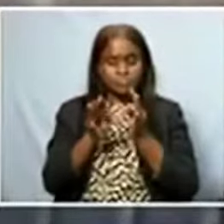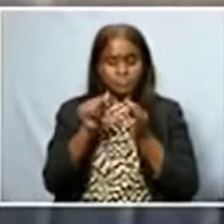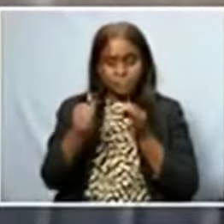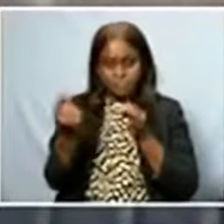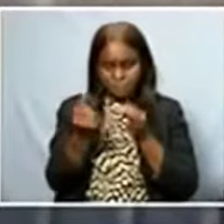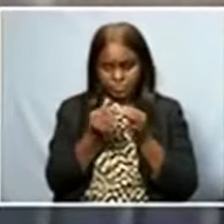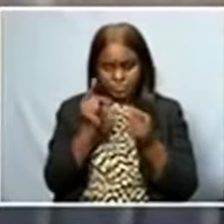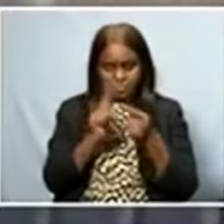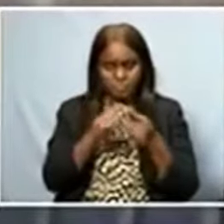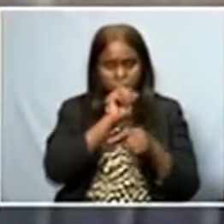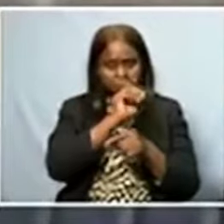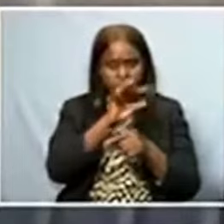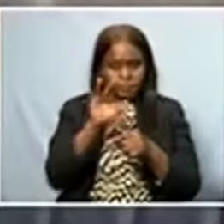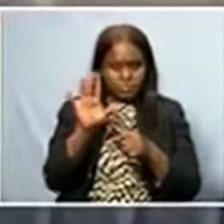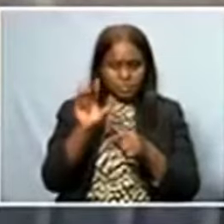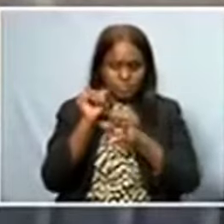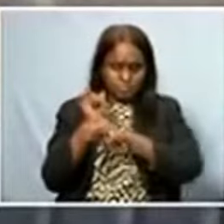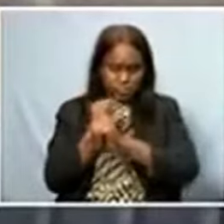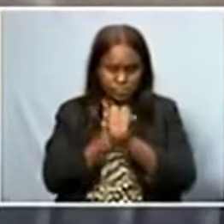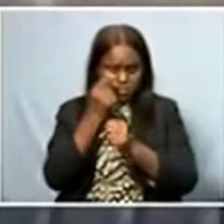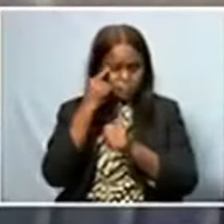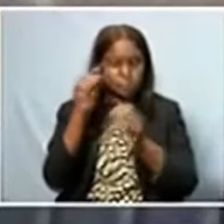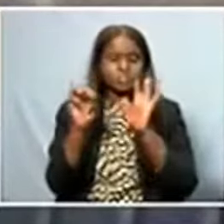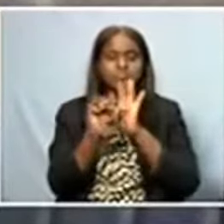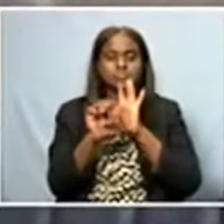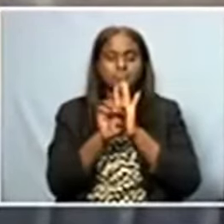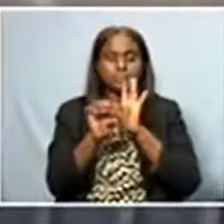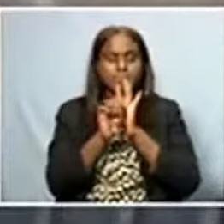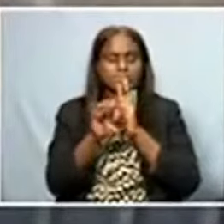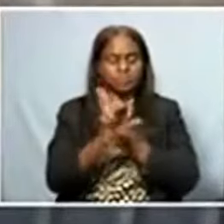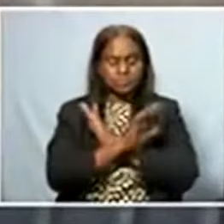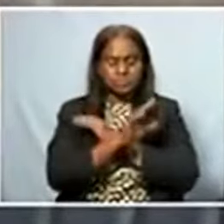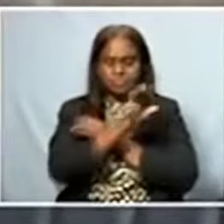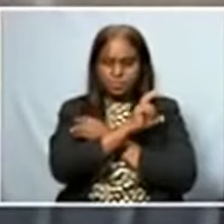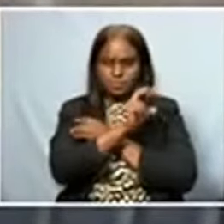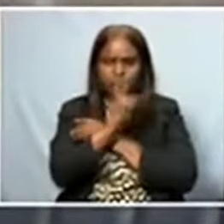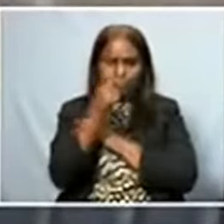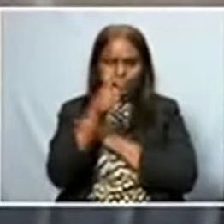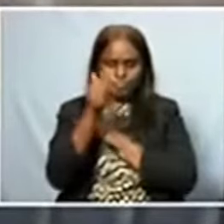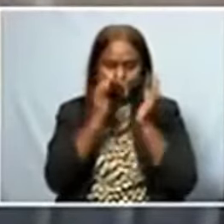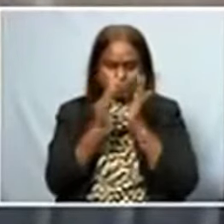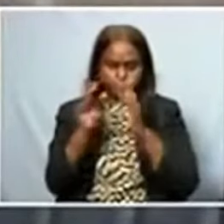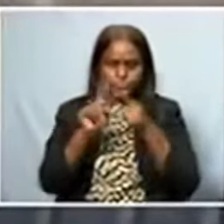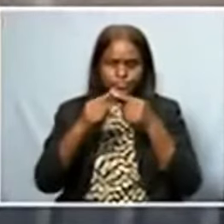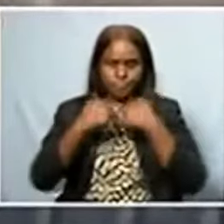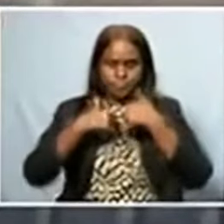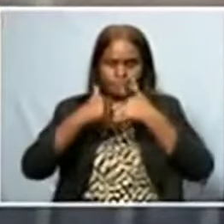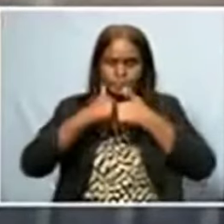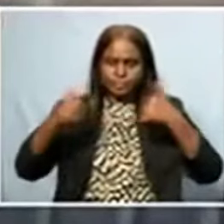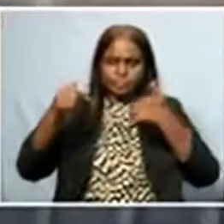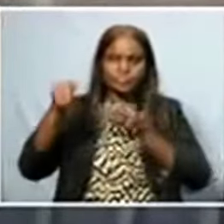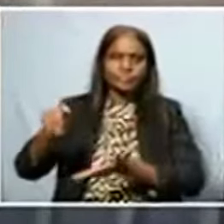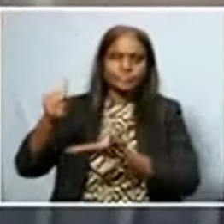to deploying of security, for example, Zambia police, who are supposed to have a separate budget